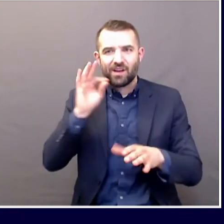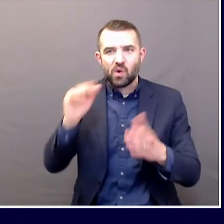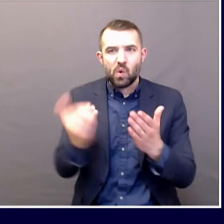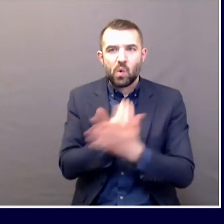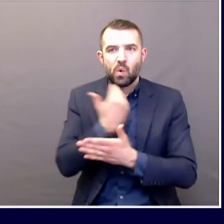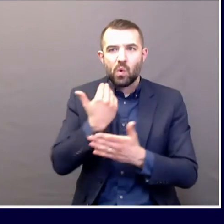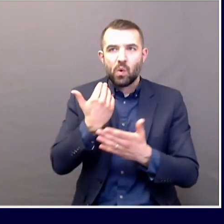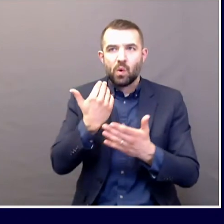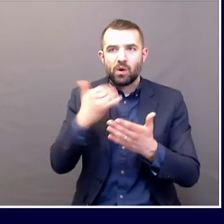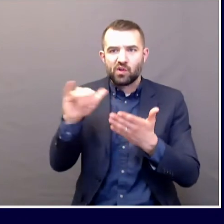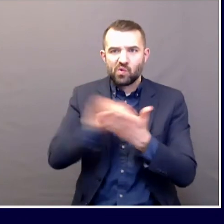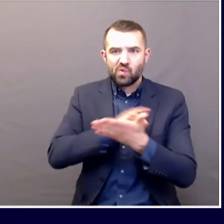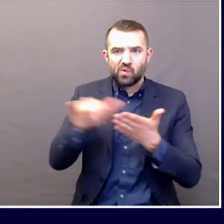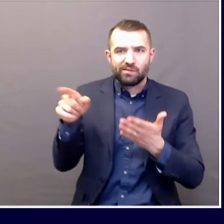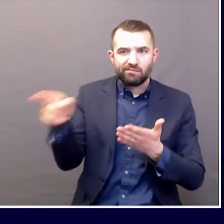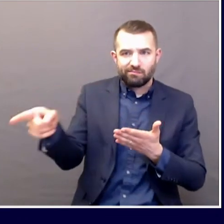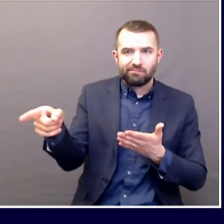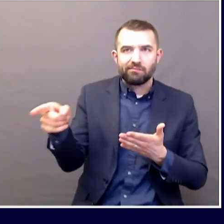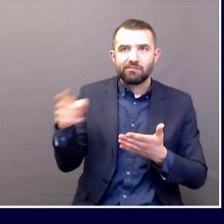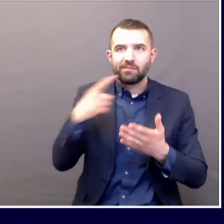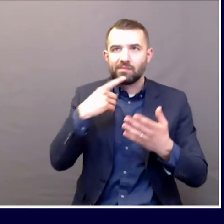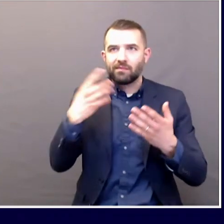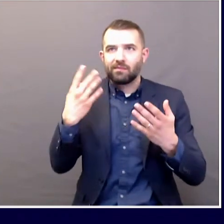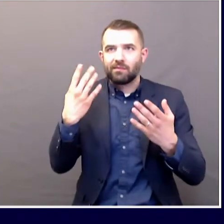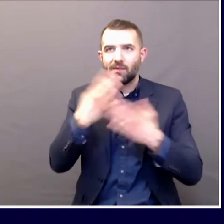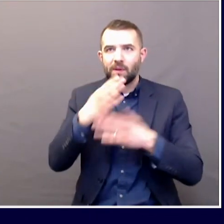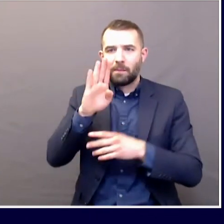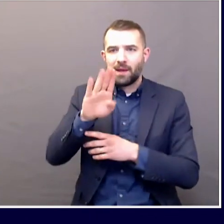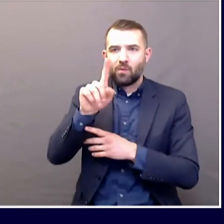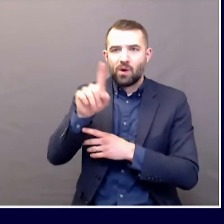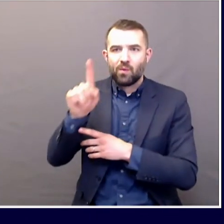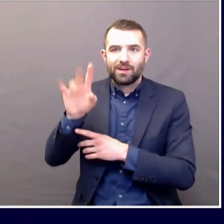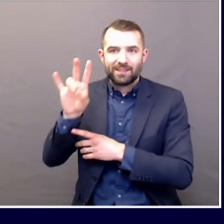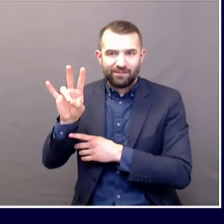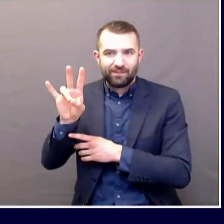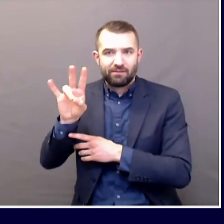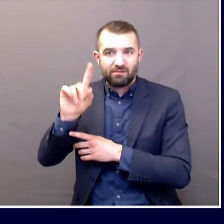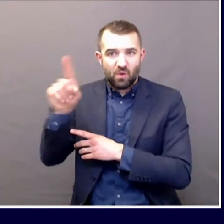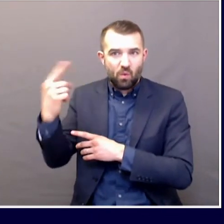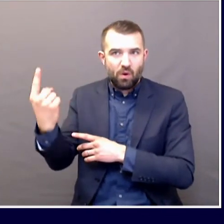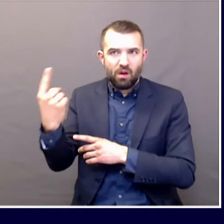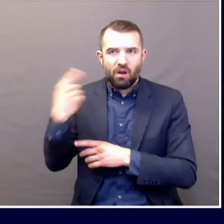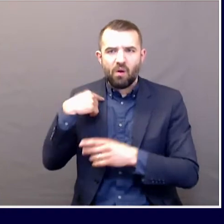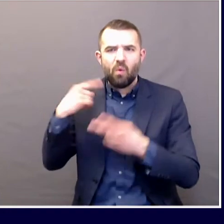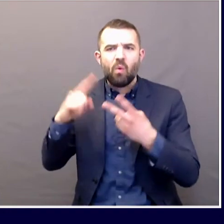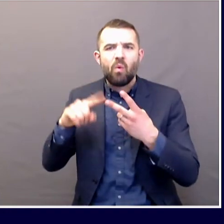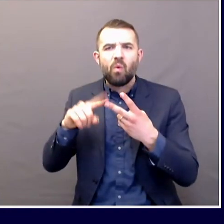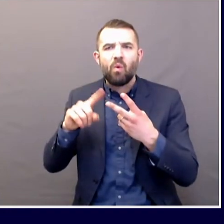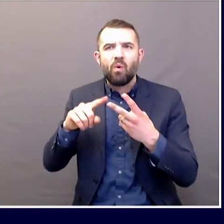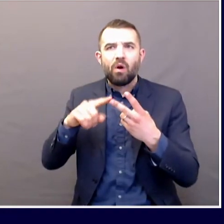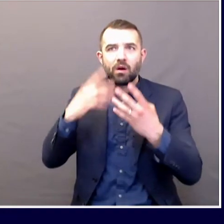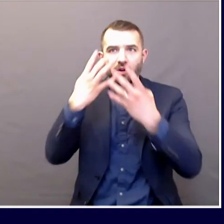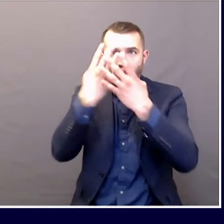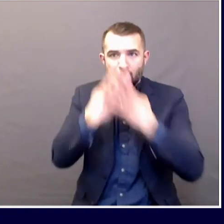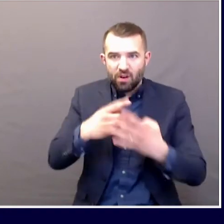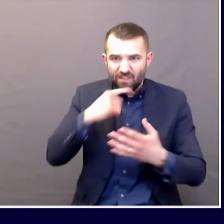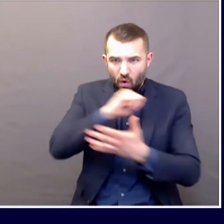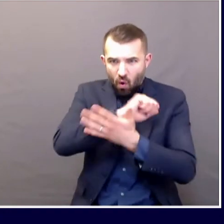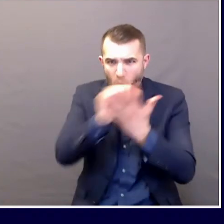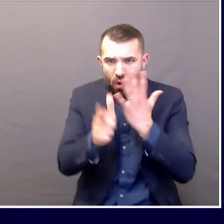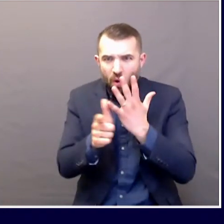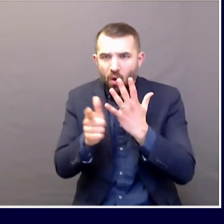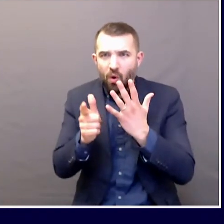the samples that are analyzed for variants, are they selected at random, or does the CDC